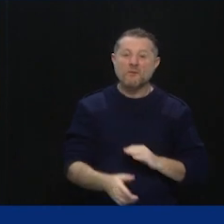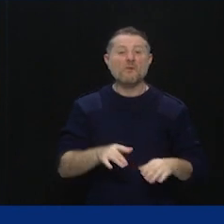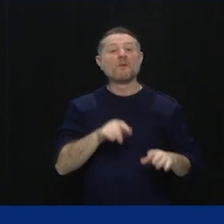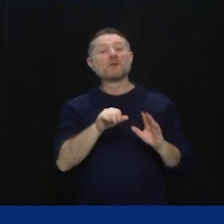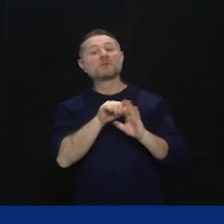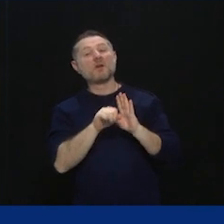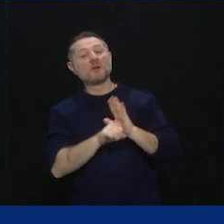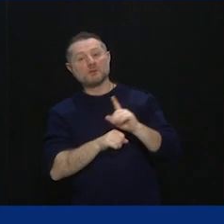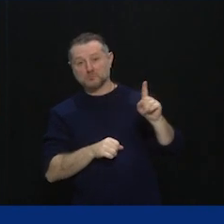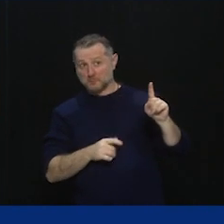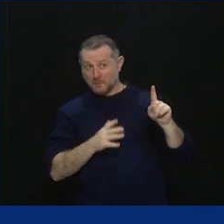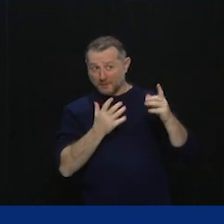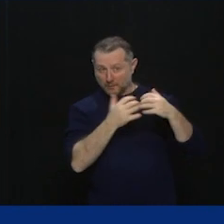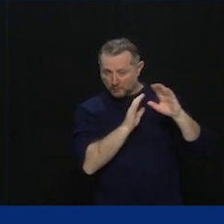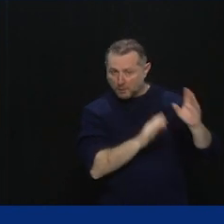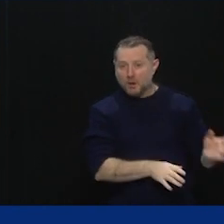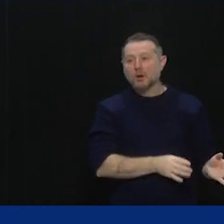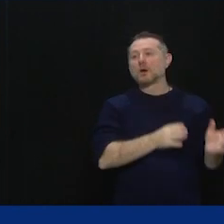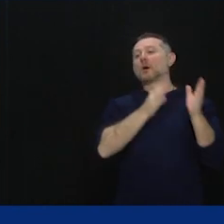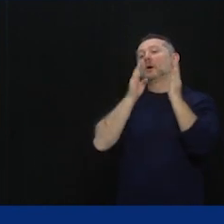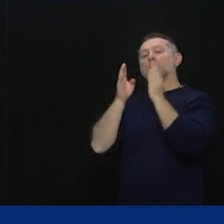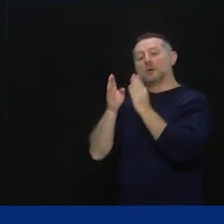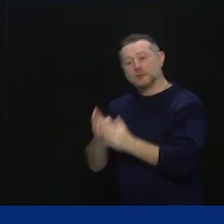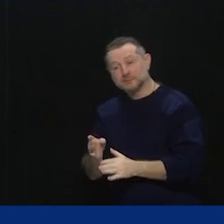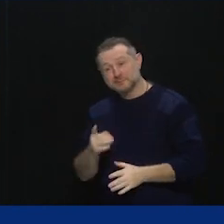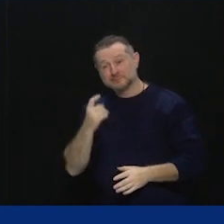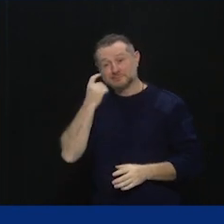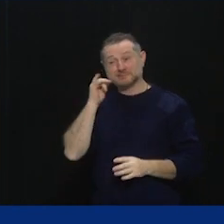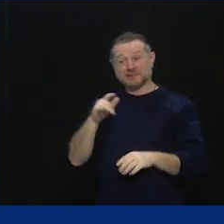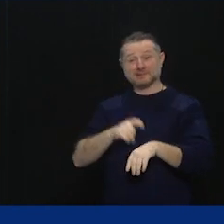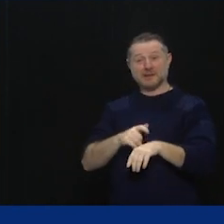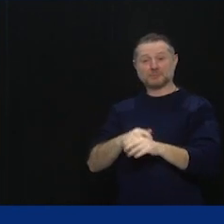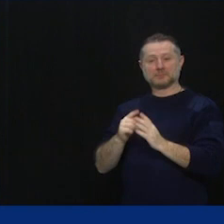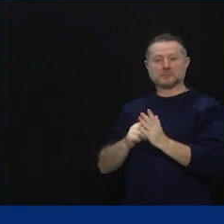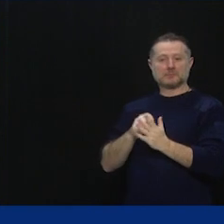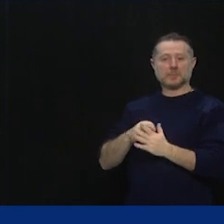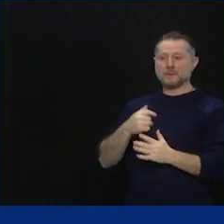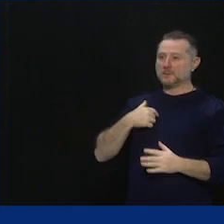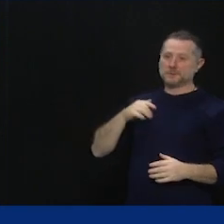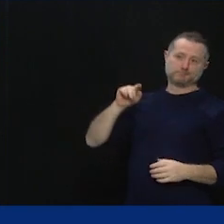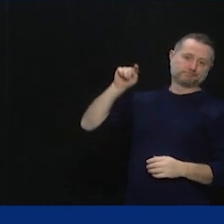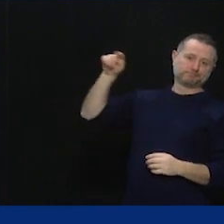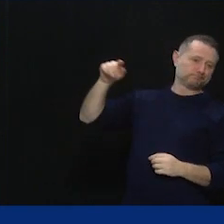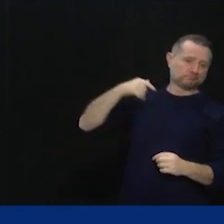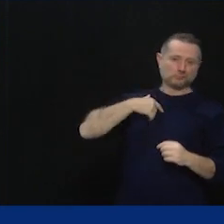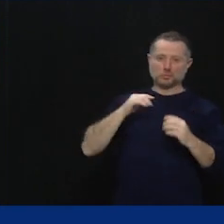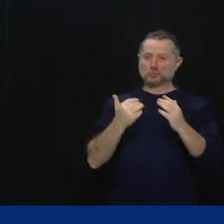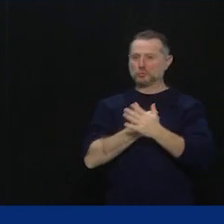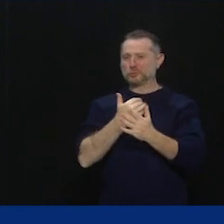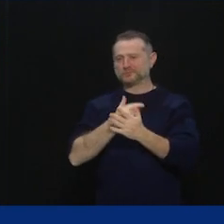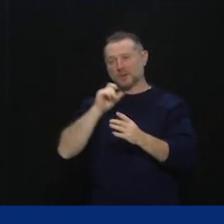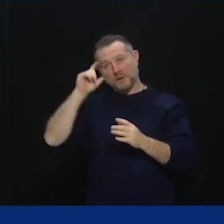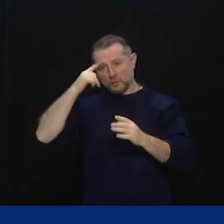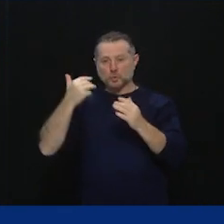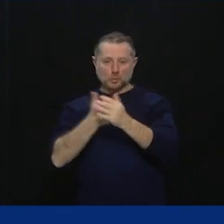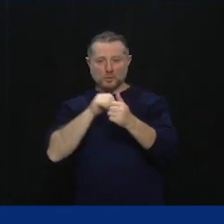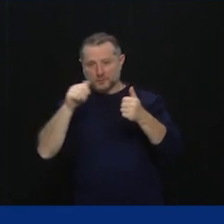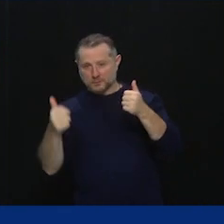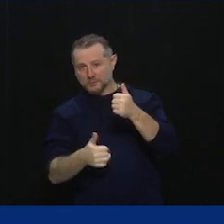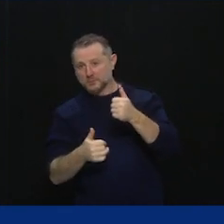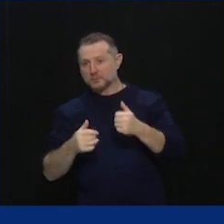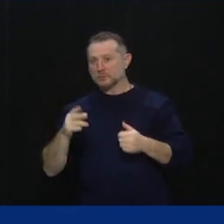new lieutenant governor by the name of Kathy Hochul came down here, 2015 I think it was, and we met for 3 hours in the Ronkonkoma train